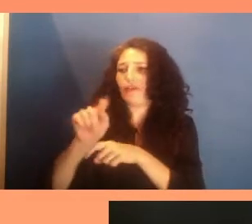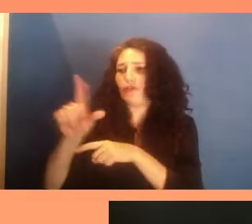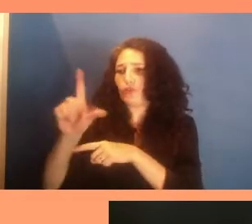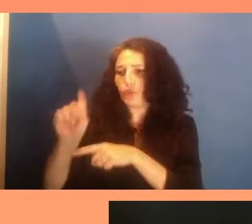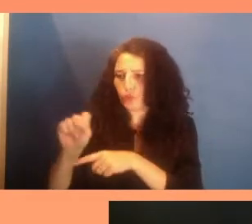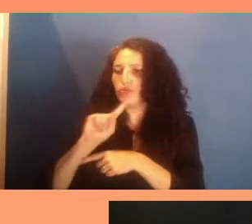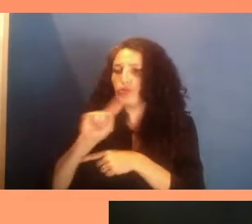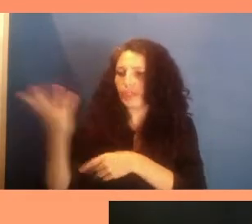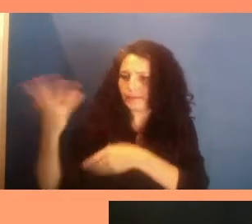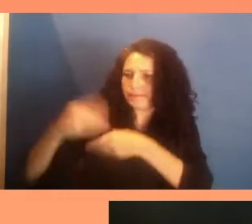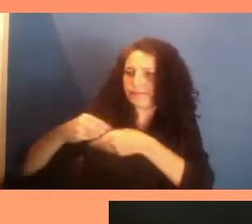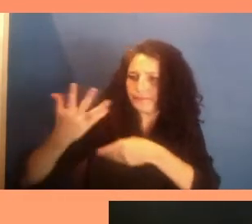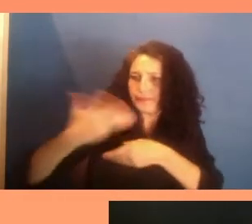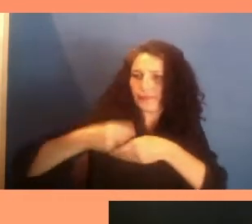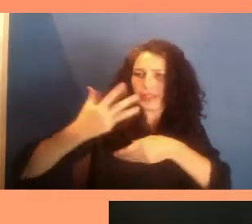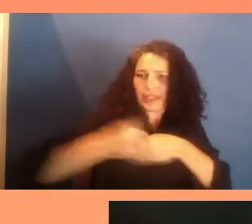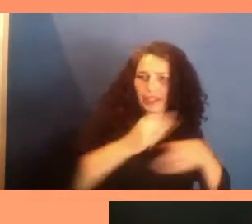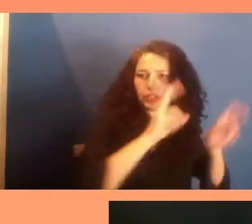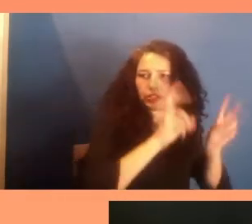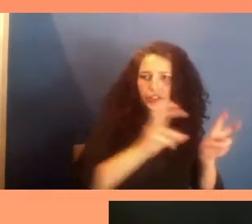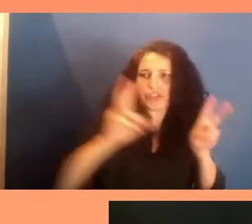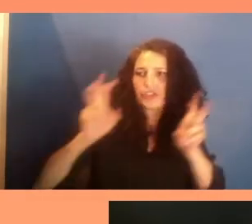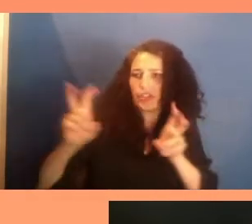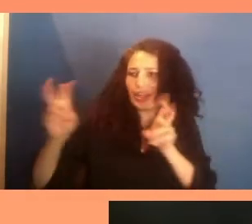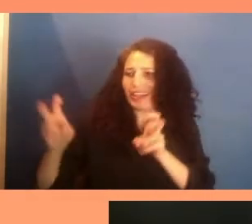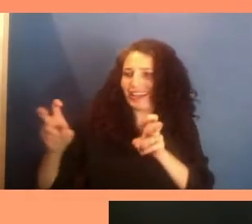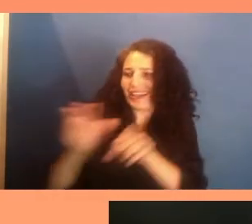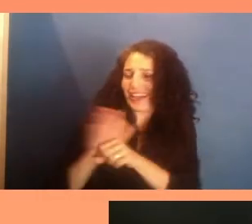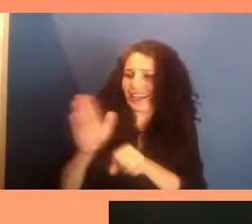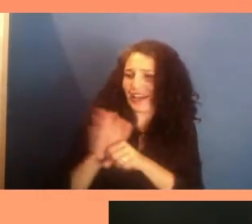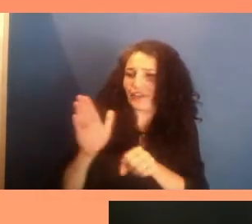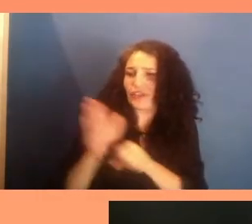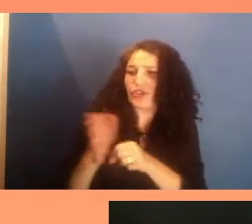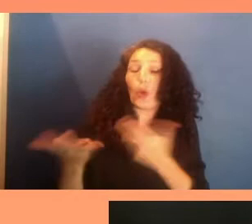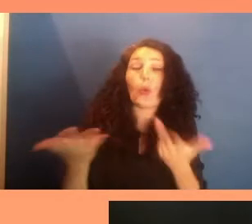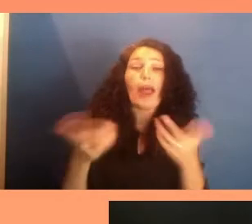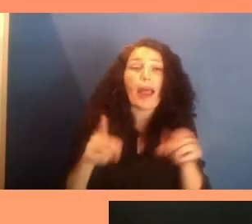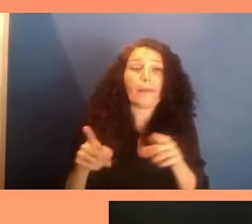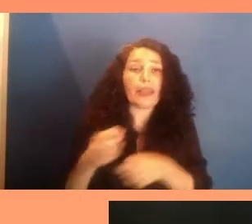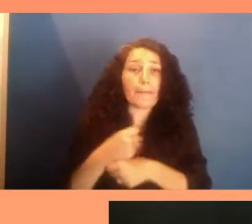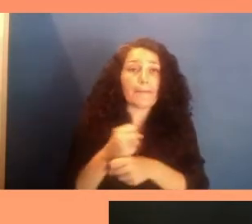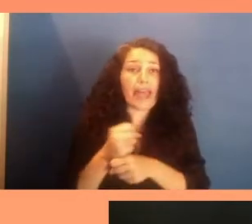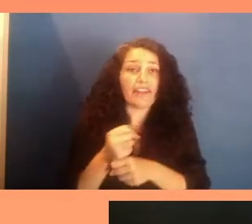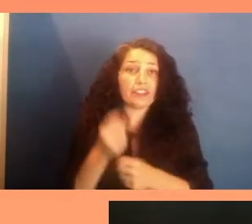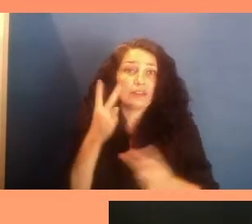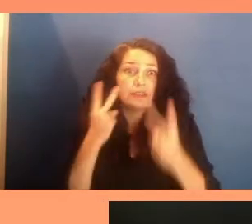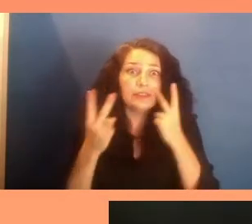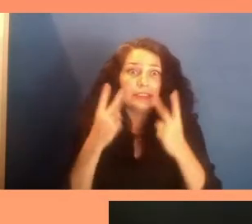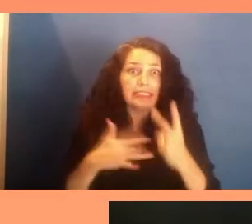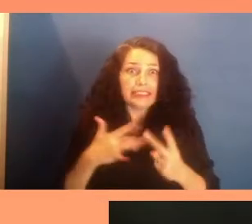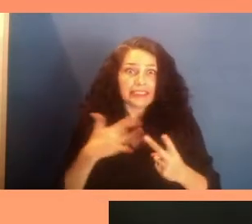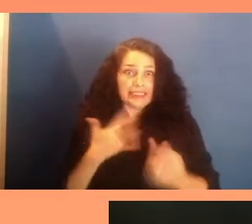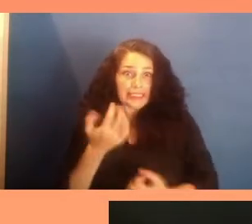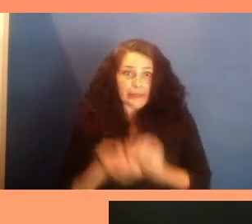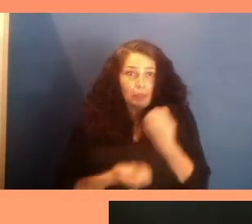substantive way. So they were manifesting viscerally, emotionally at these public